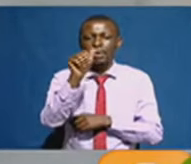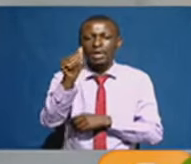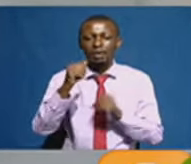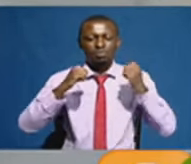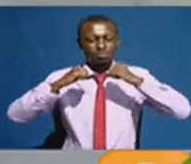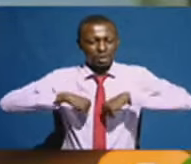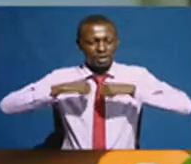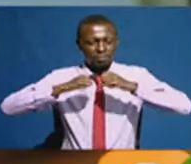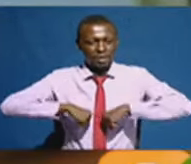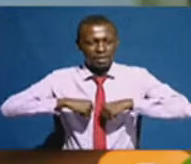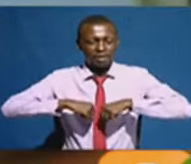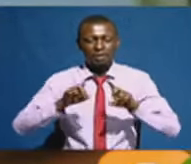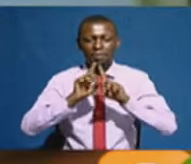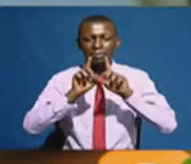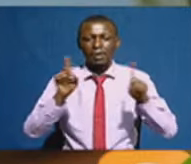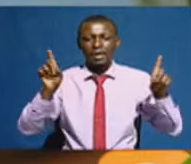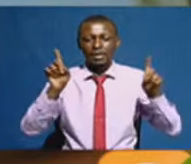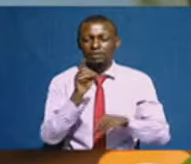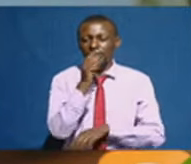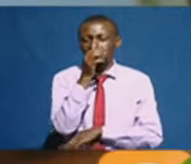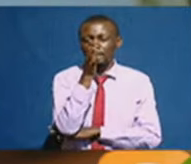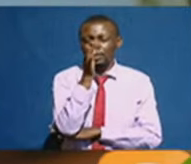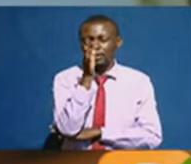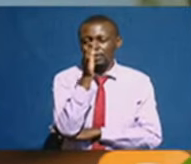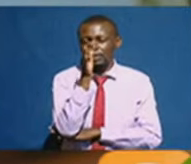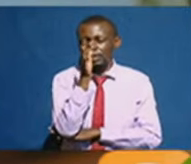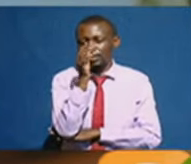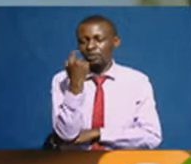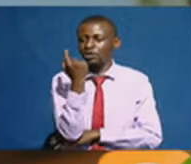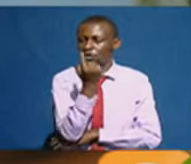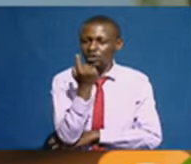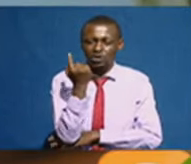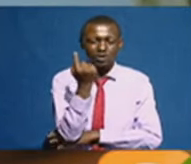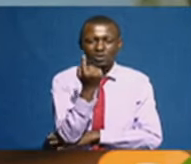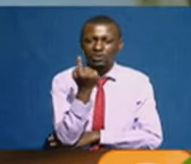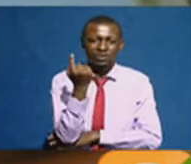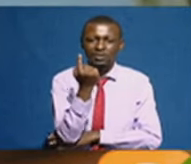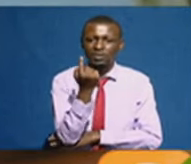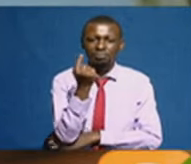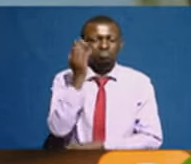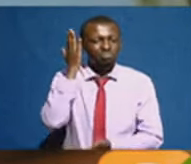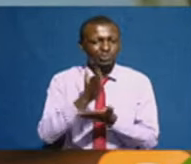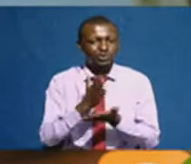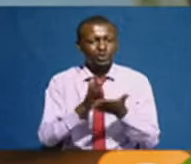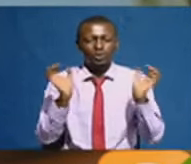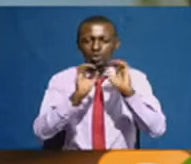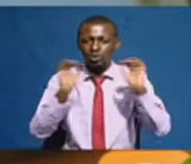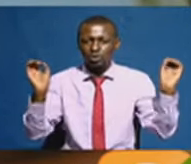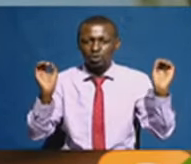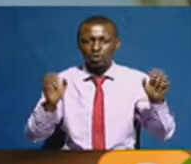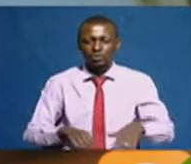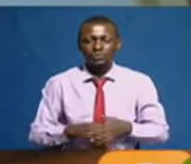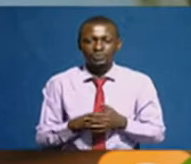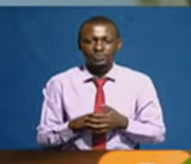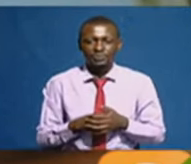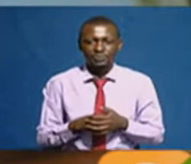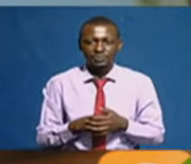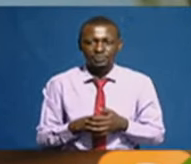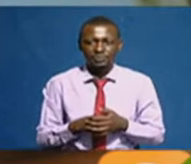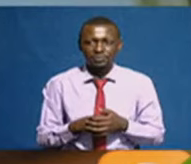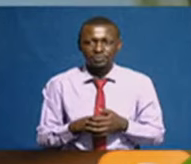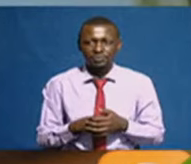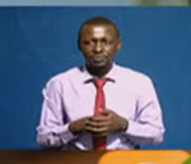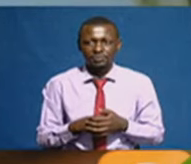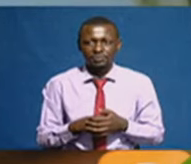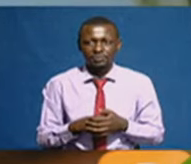a lie? Yeah. Didn't mean it. You don't mean it. You know, there's a lot of quoting of the Bible in our